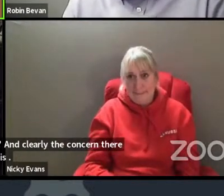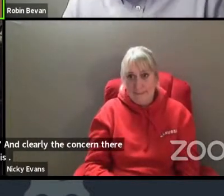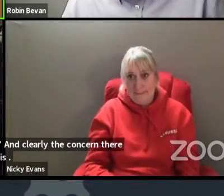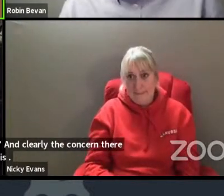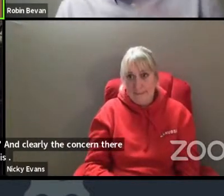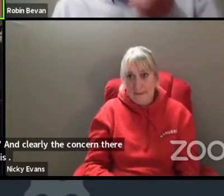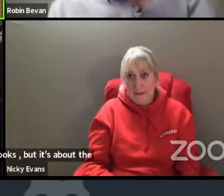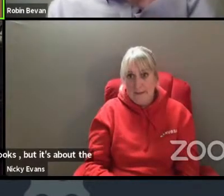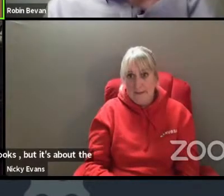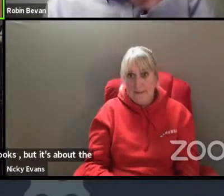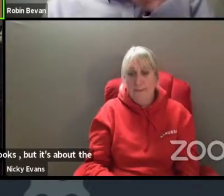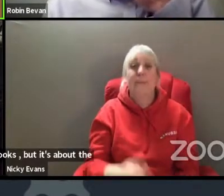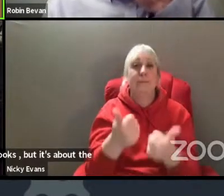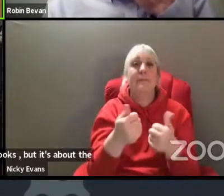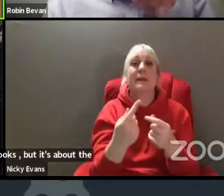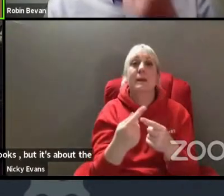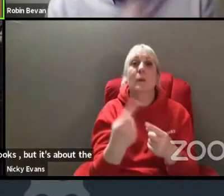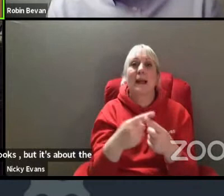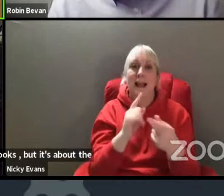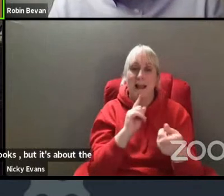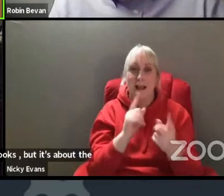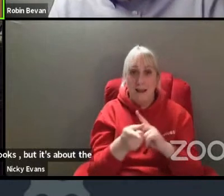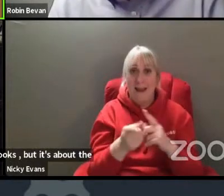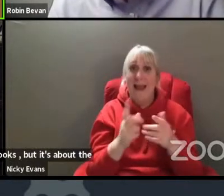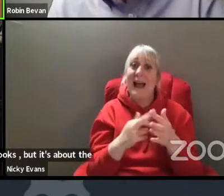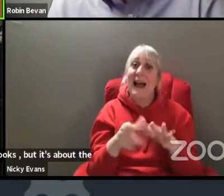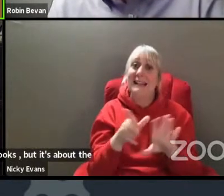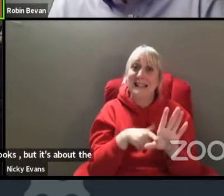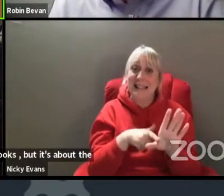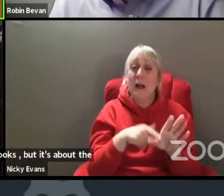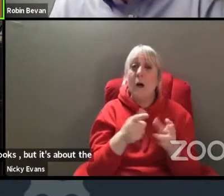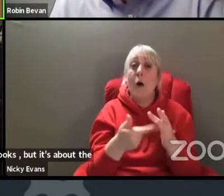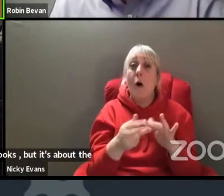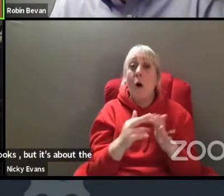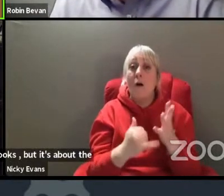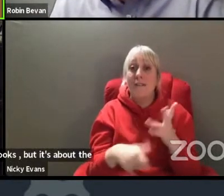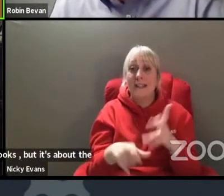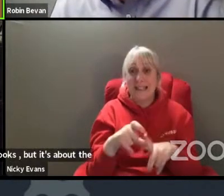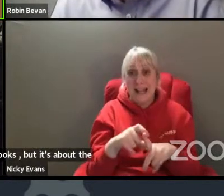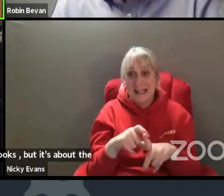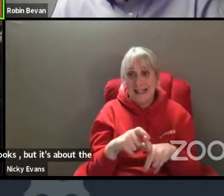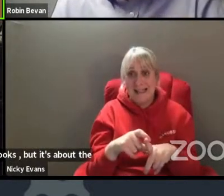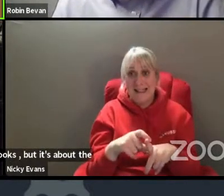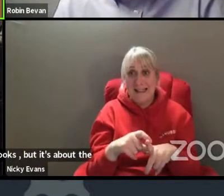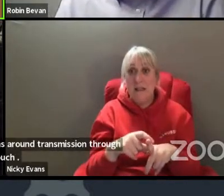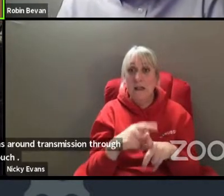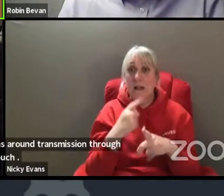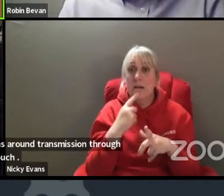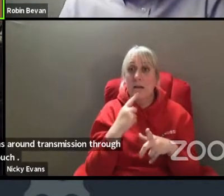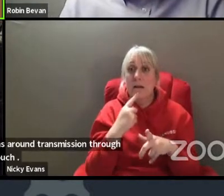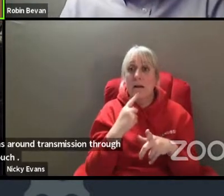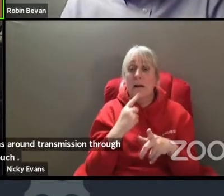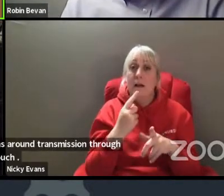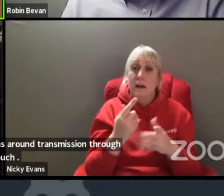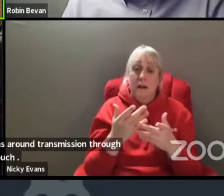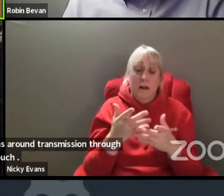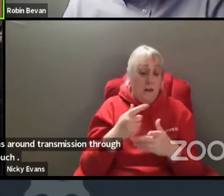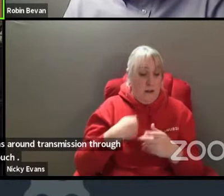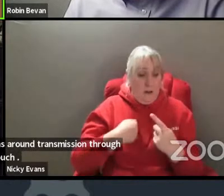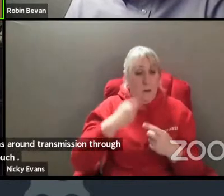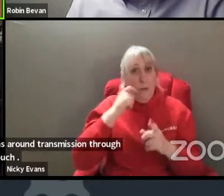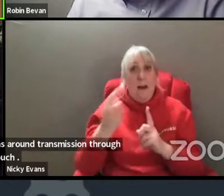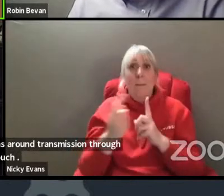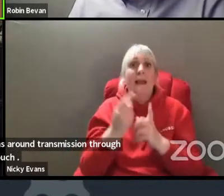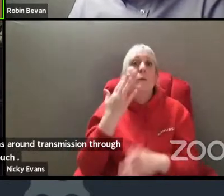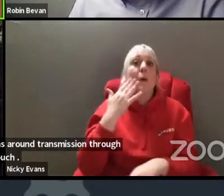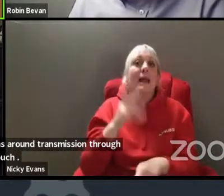very quickly, Robin, Andy, Ofsted aren't carrying out inspections now. We're having a meeting with Ofsted next